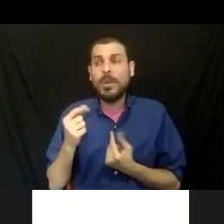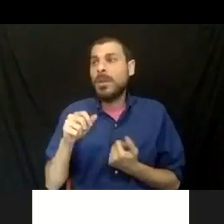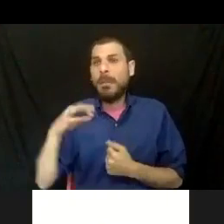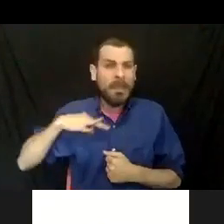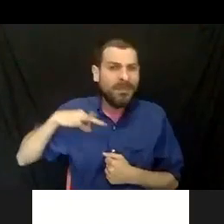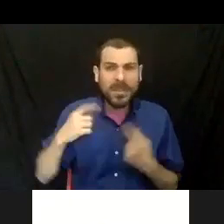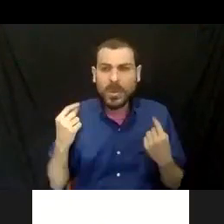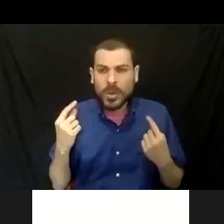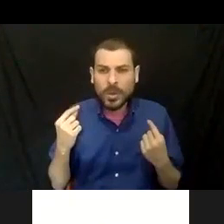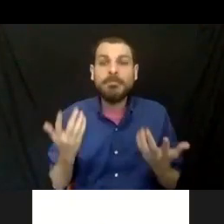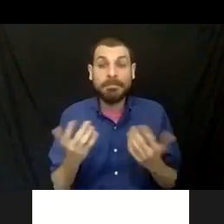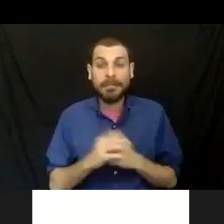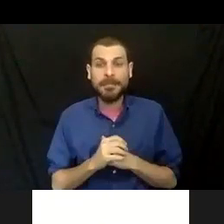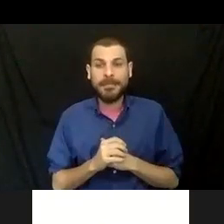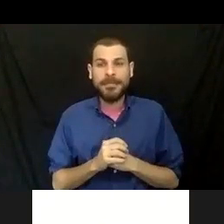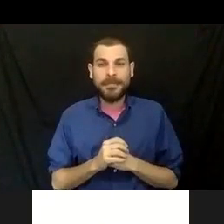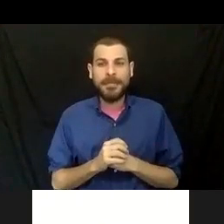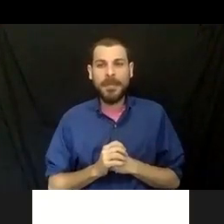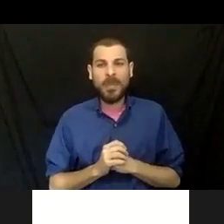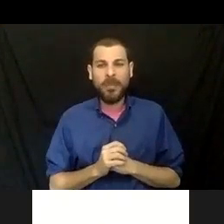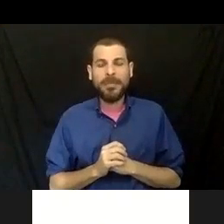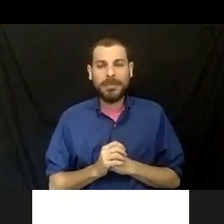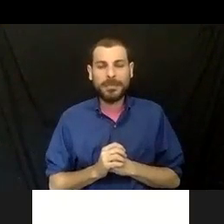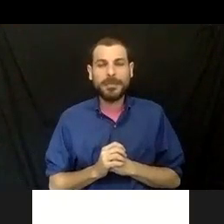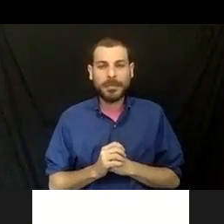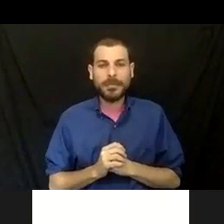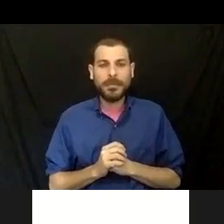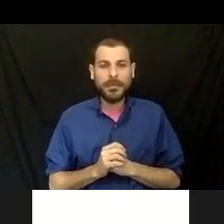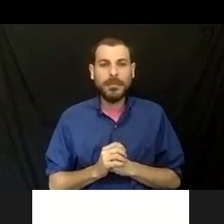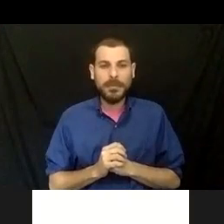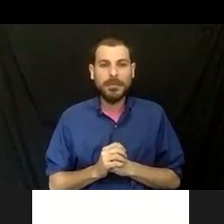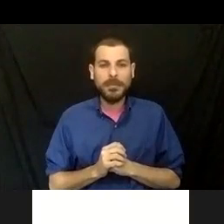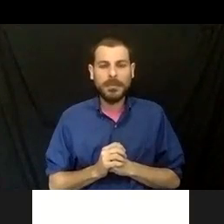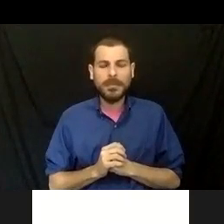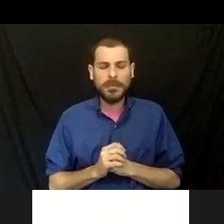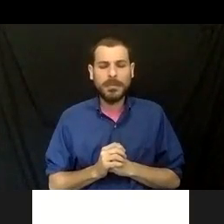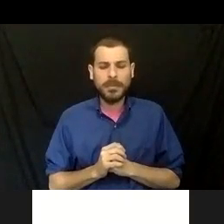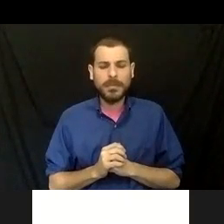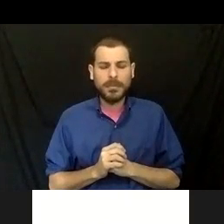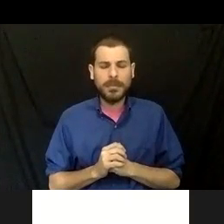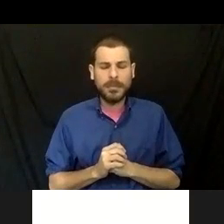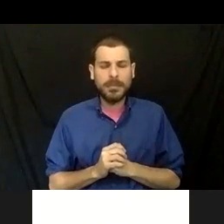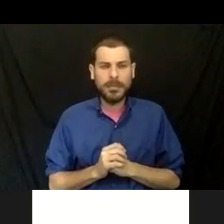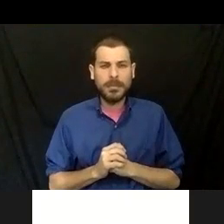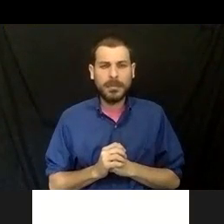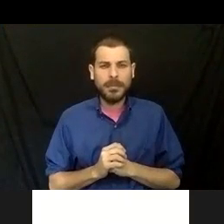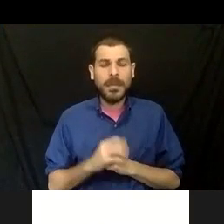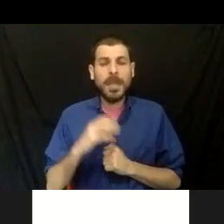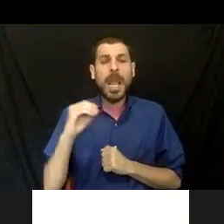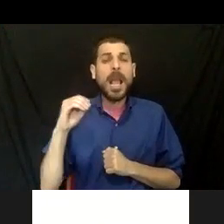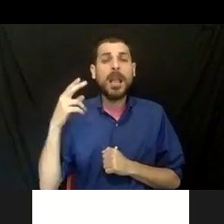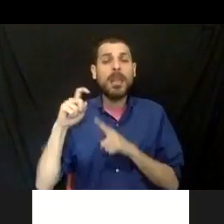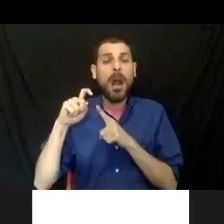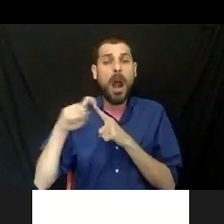And yeah, we're also going to be answering questions on the hotline about